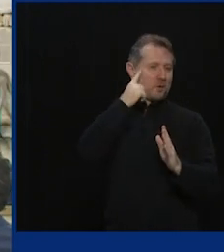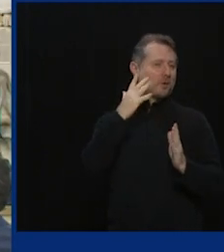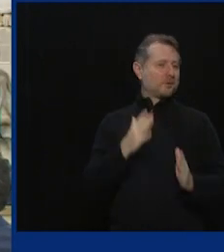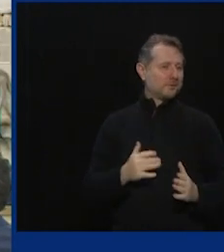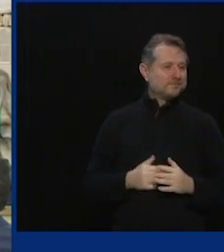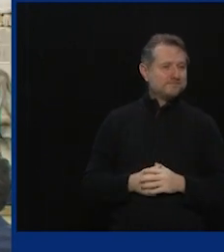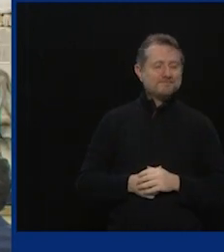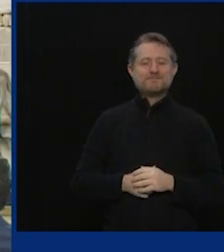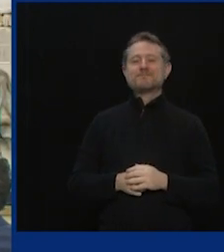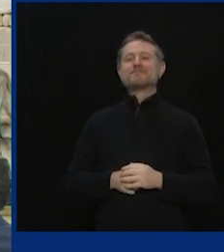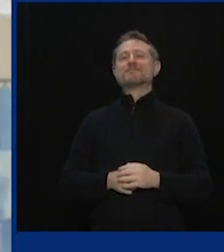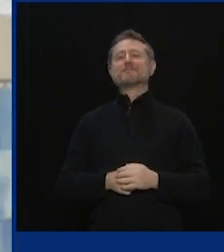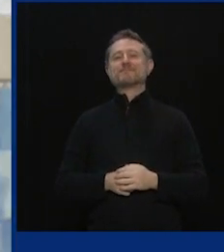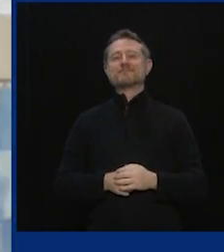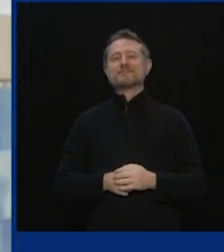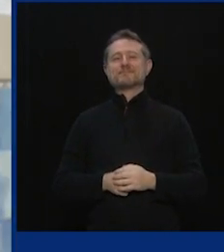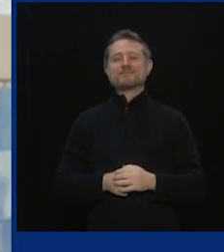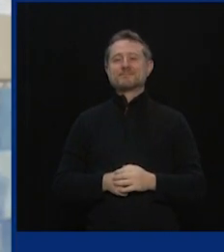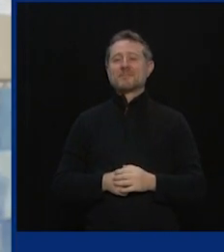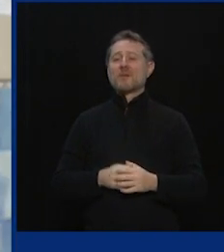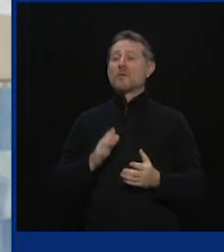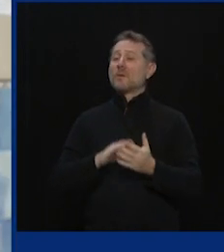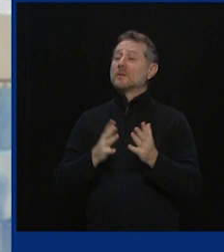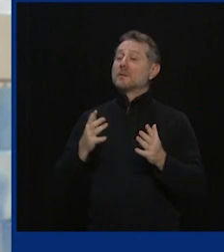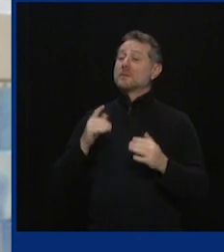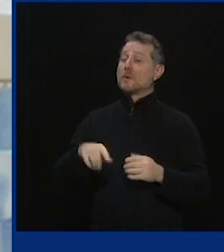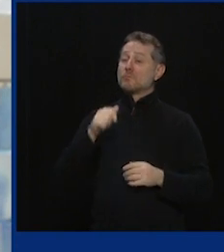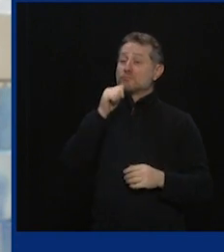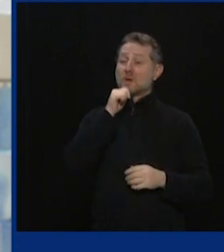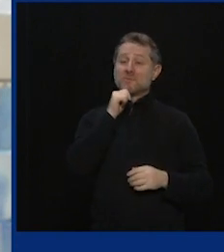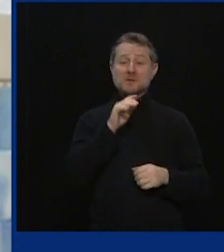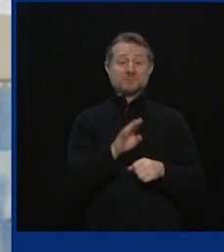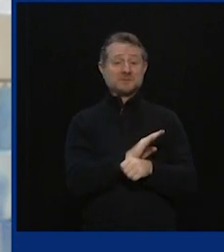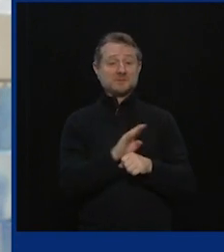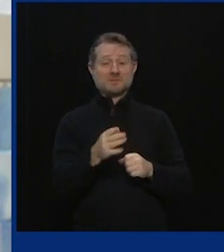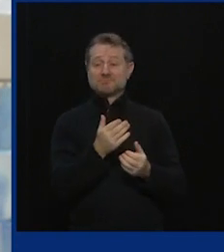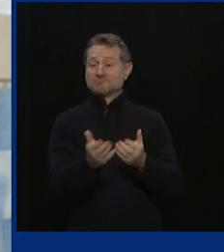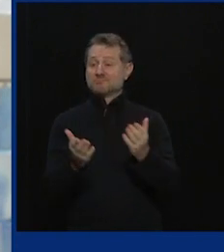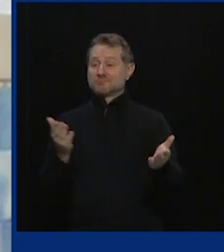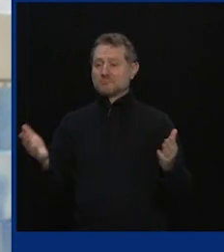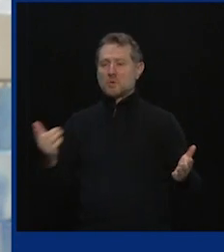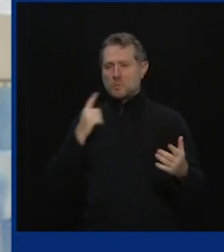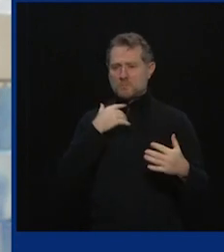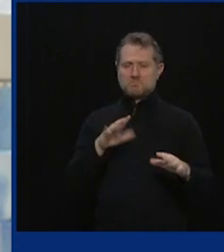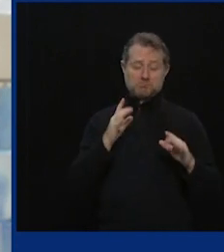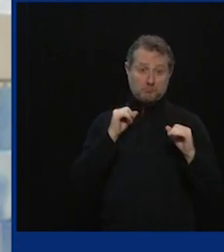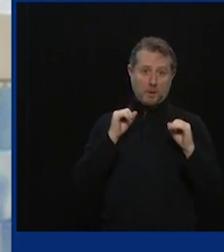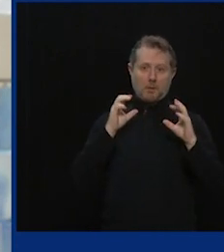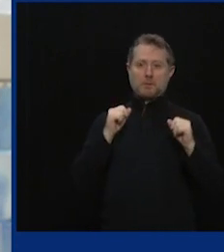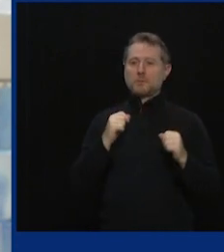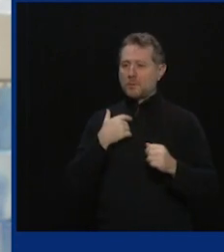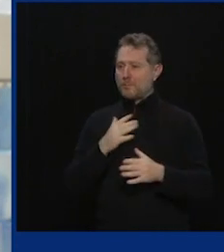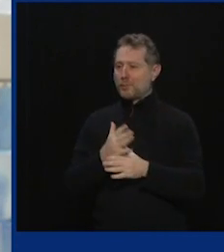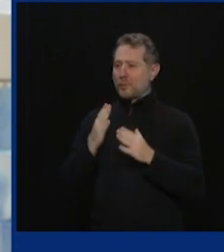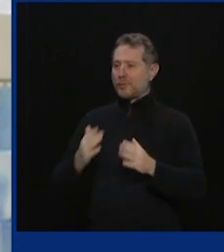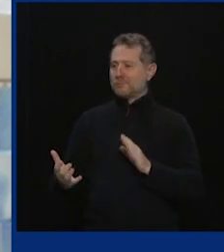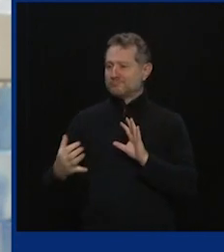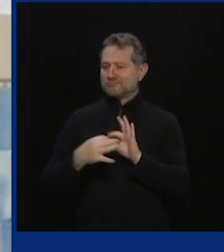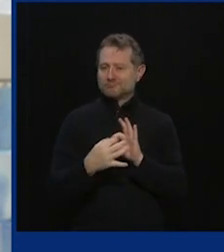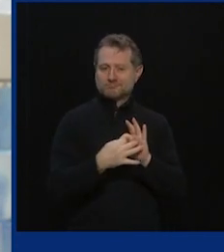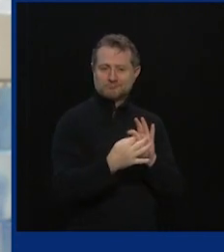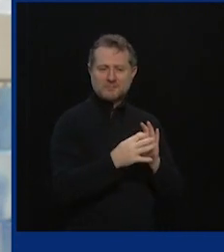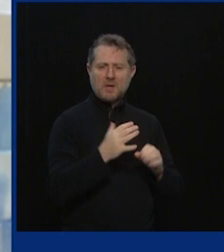We have amazing partners in the private sector, and you have been called to be superheroes during this pandemic. The